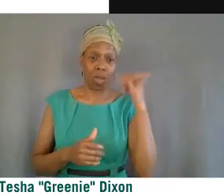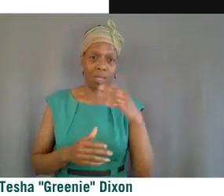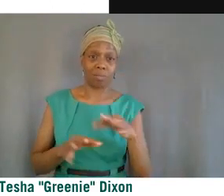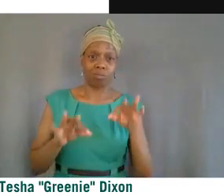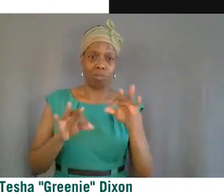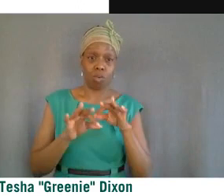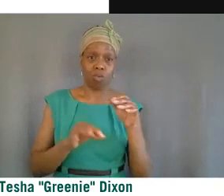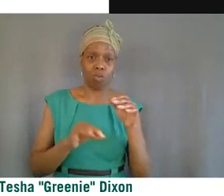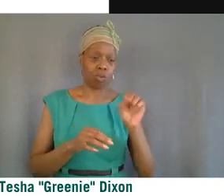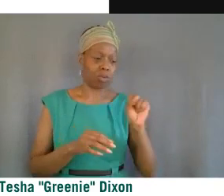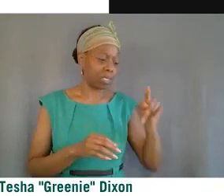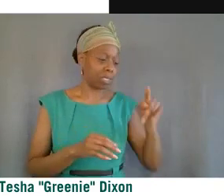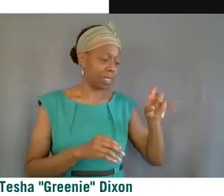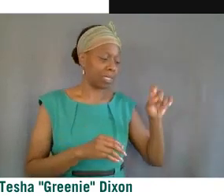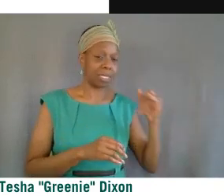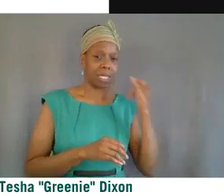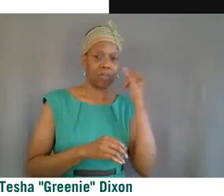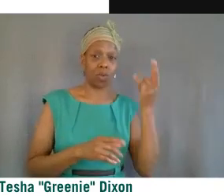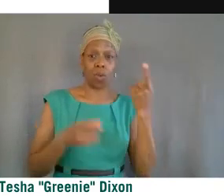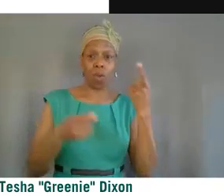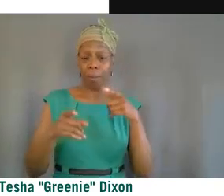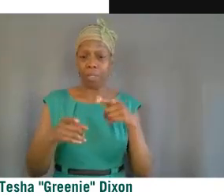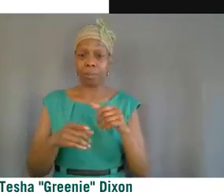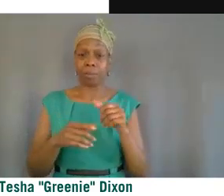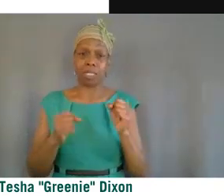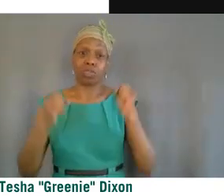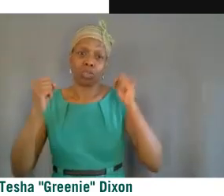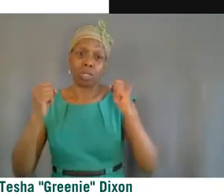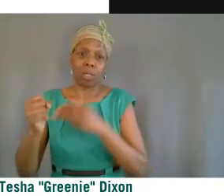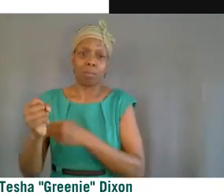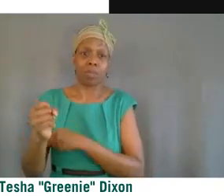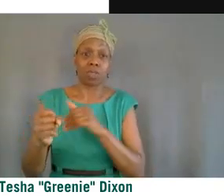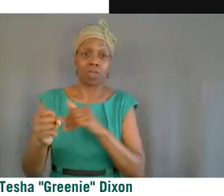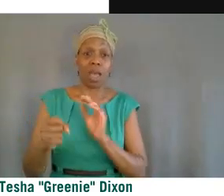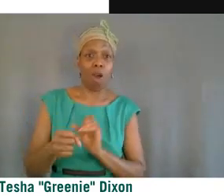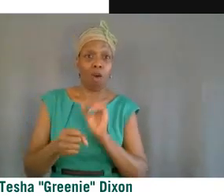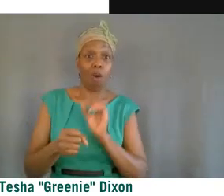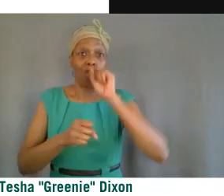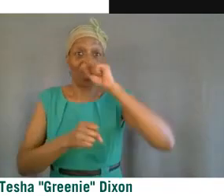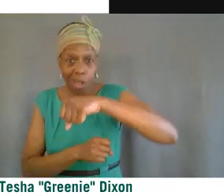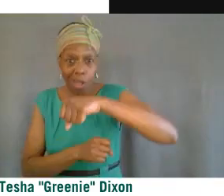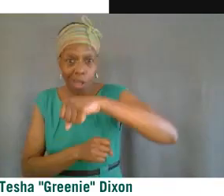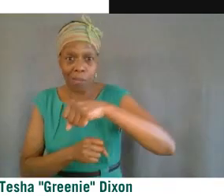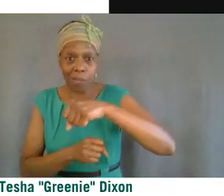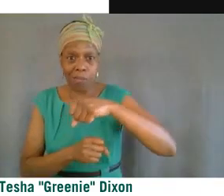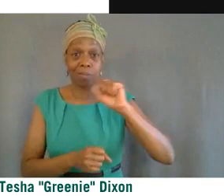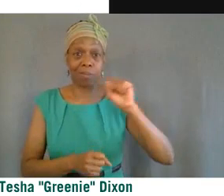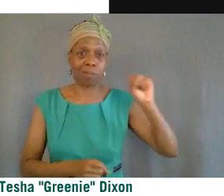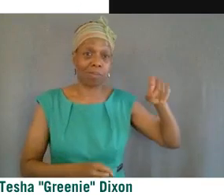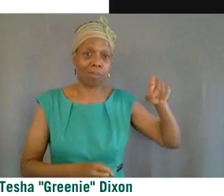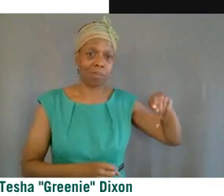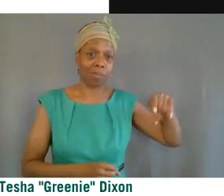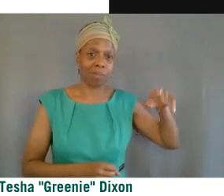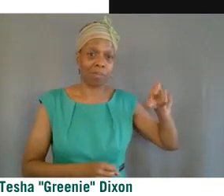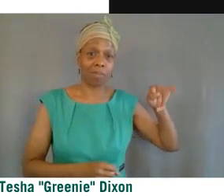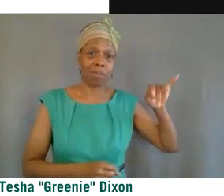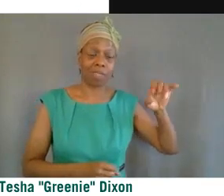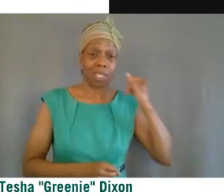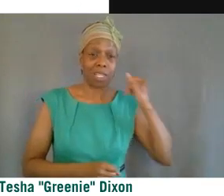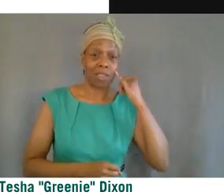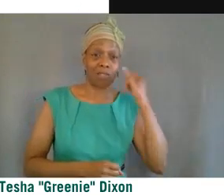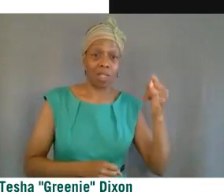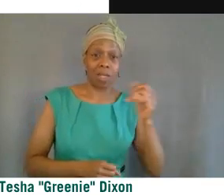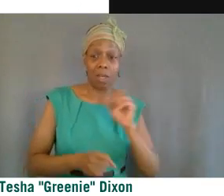if you happen to be strengthening muscles that overcome spasticity. So if it's the muscle that you're using to overcome